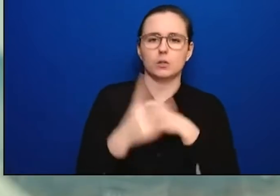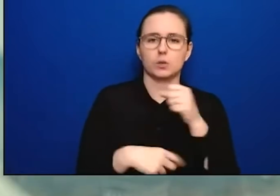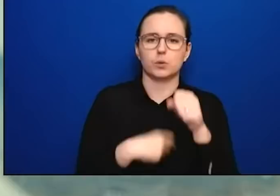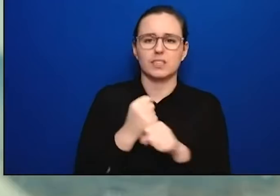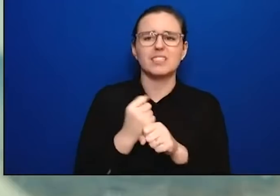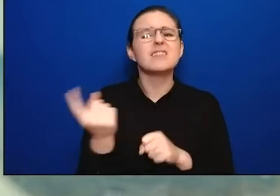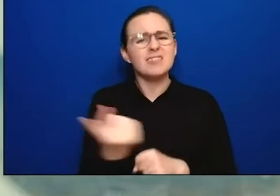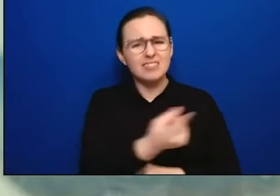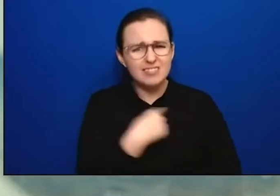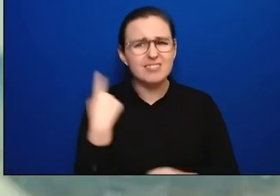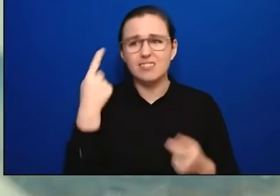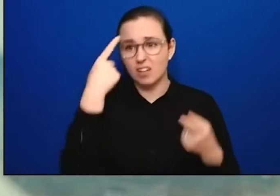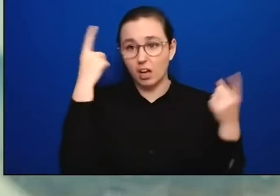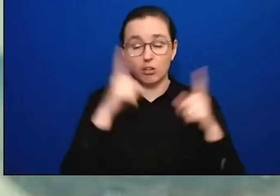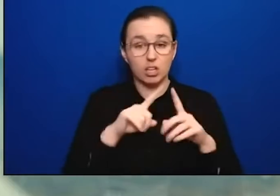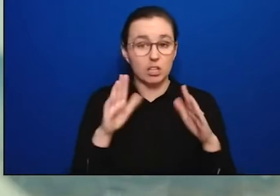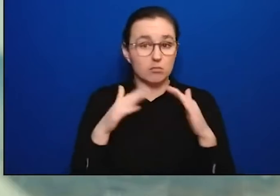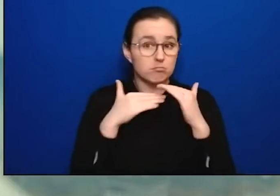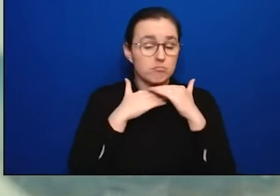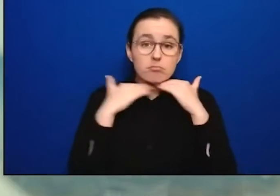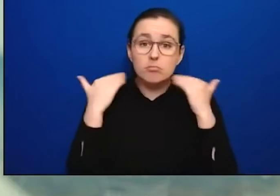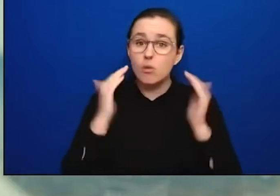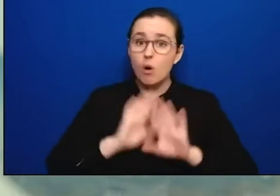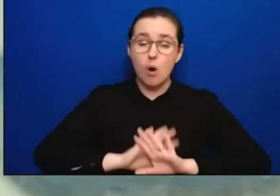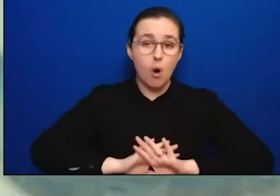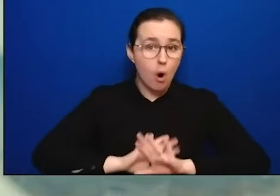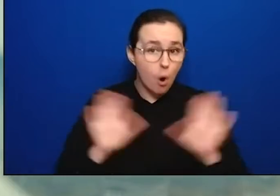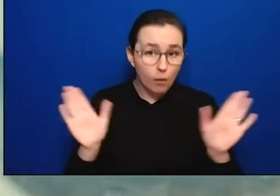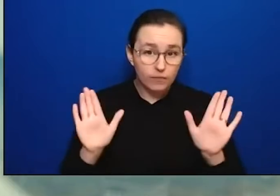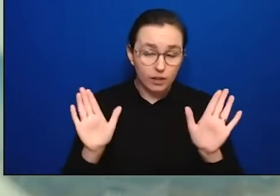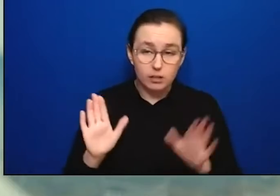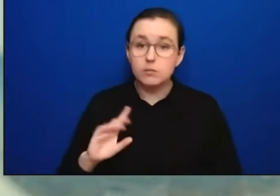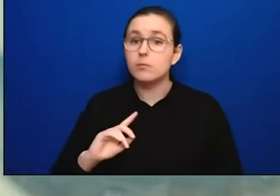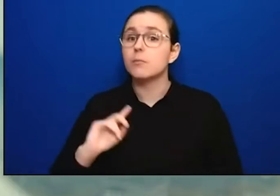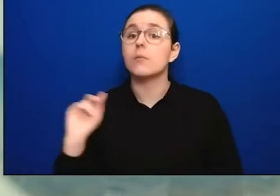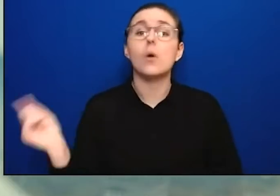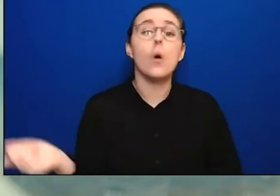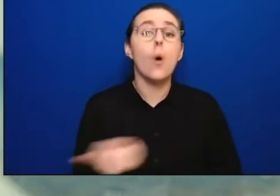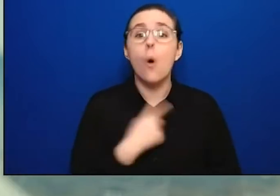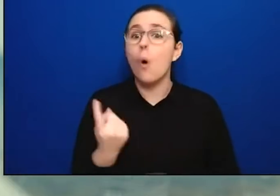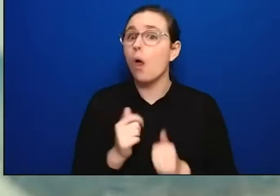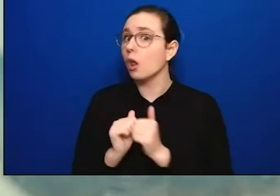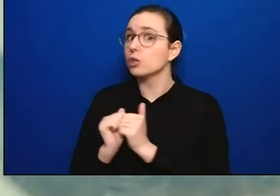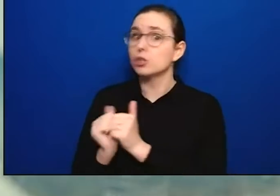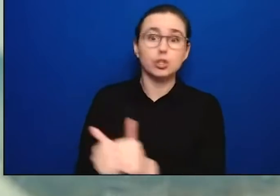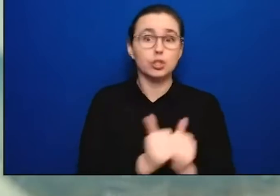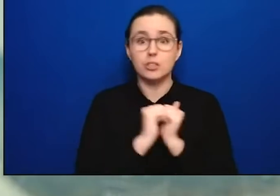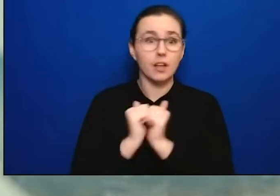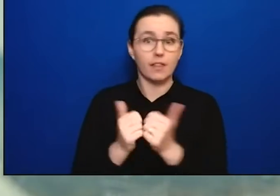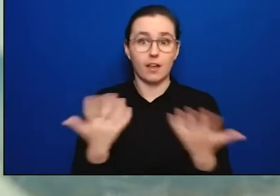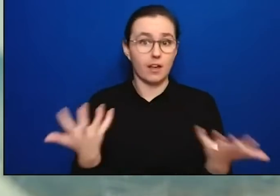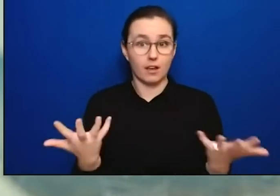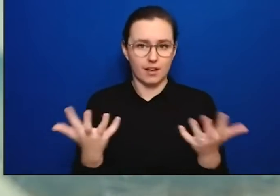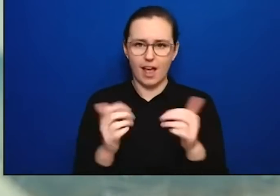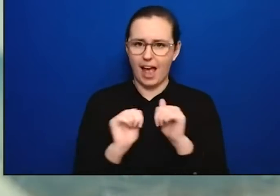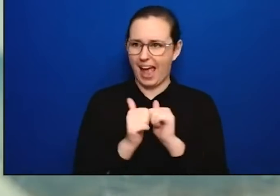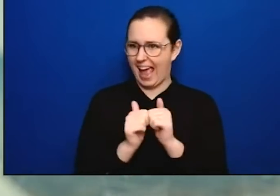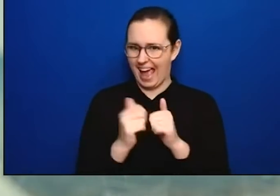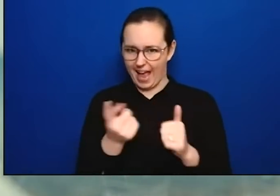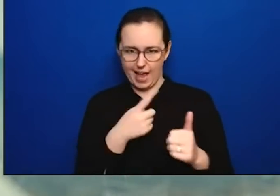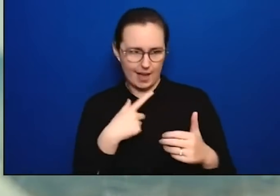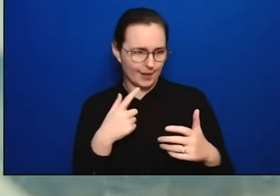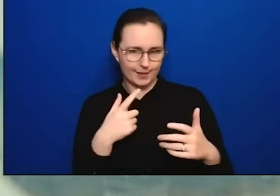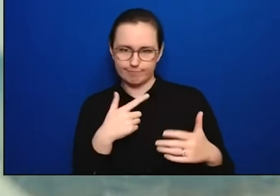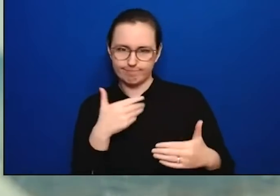absolutely everyone who wishes it were over and over soon. But these are the steps we can do now, all of us together,